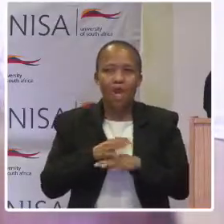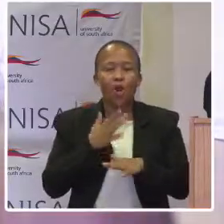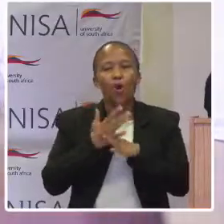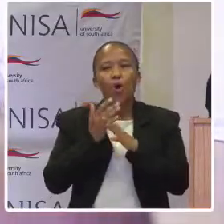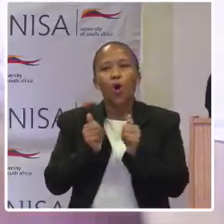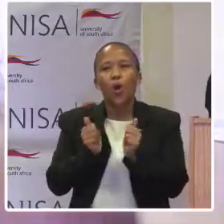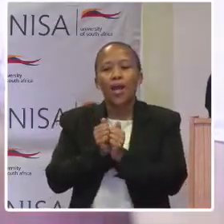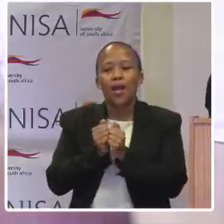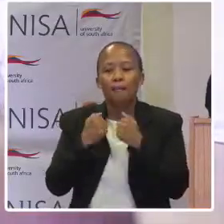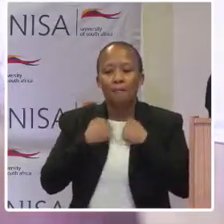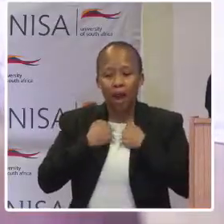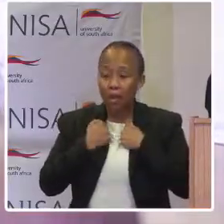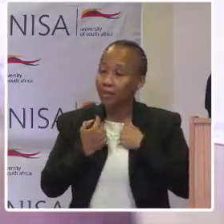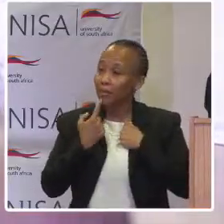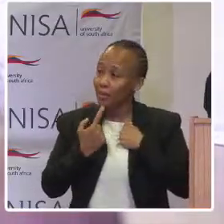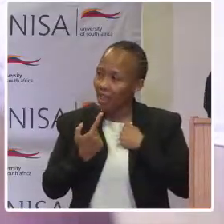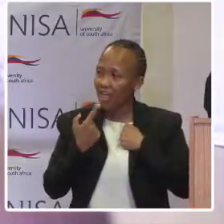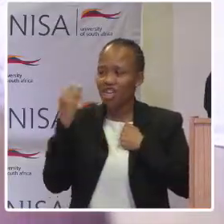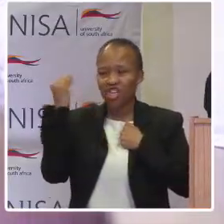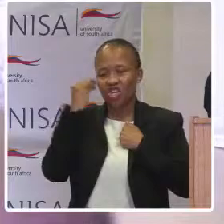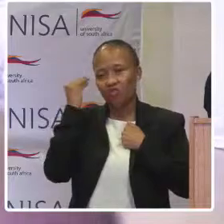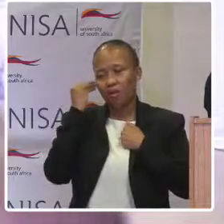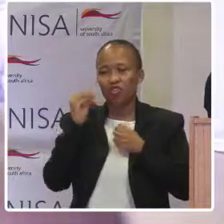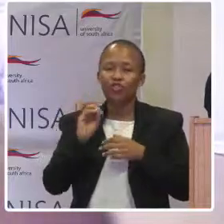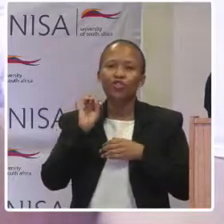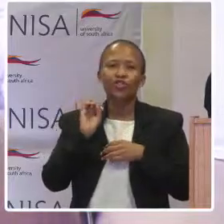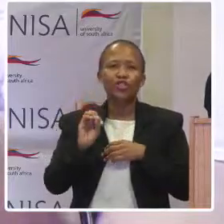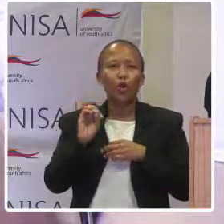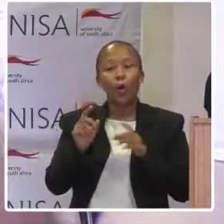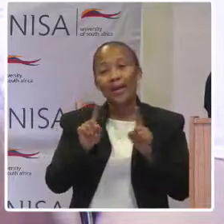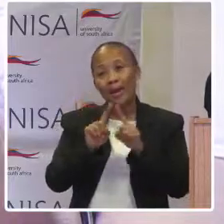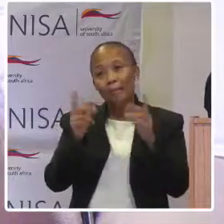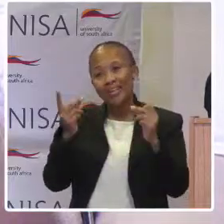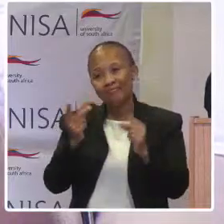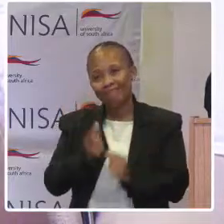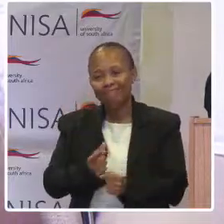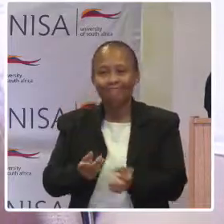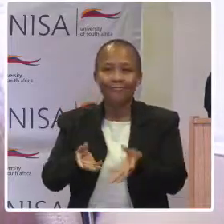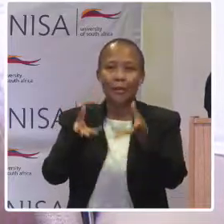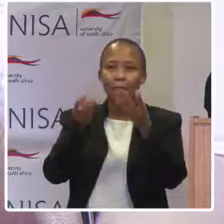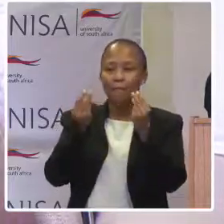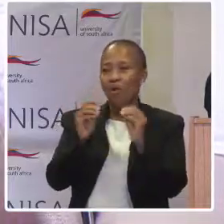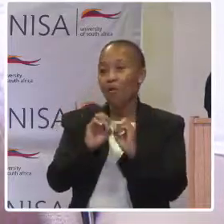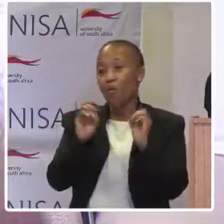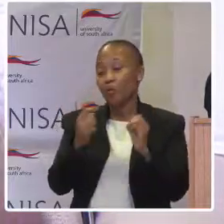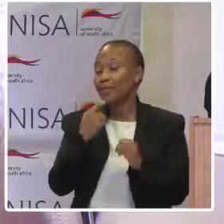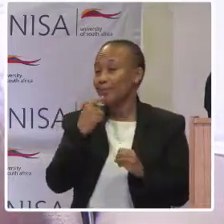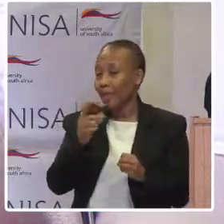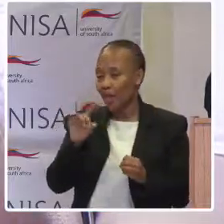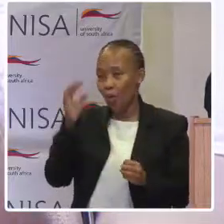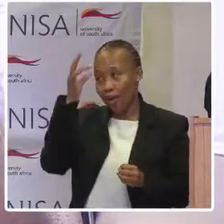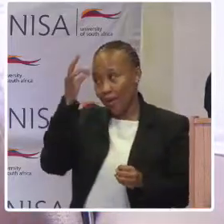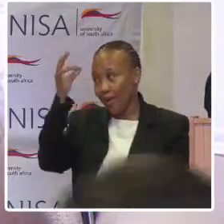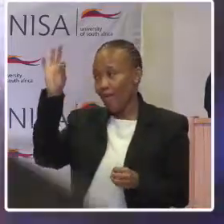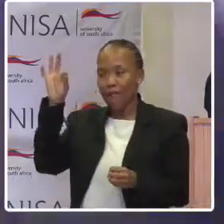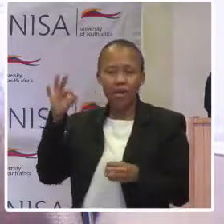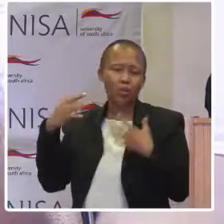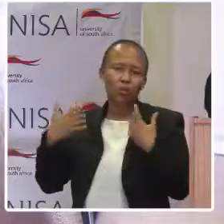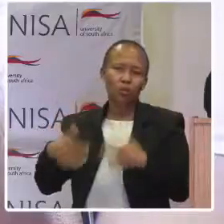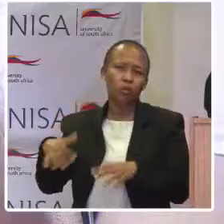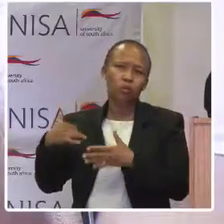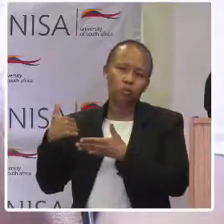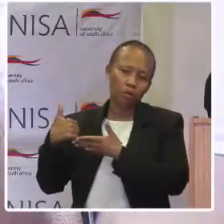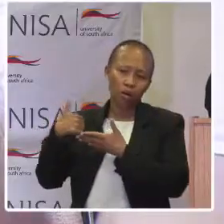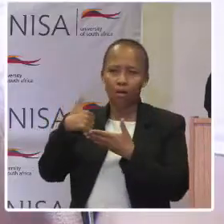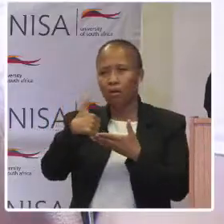that there is information, it's just that we do not get this information. To say the government is assisting a lot in terms of the